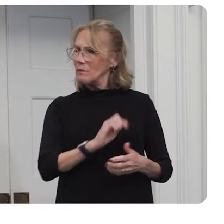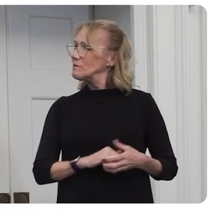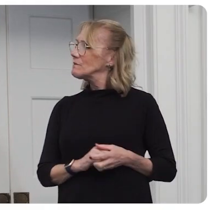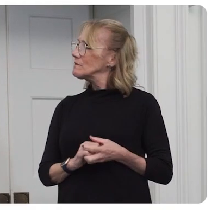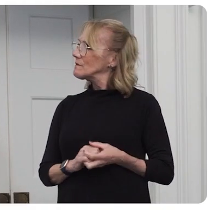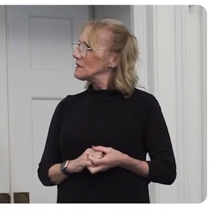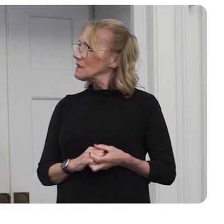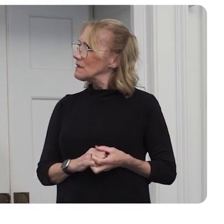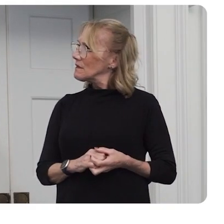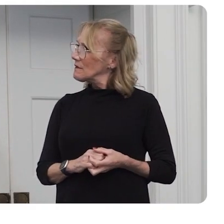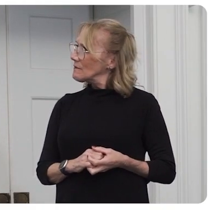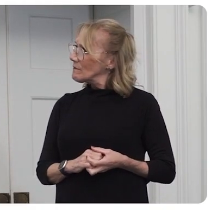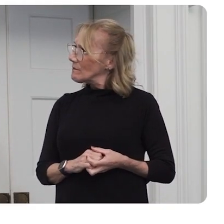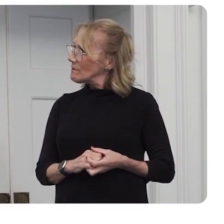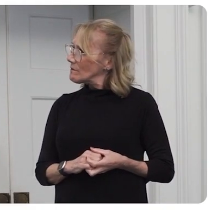that section?